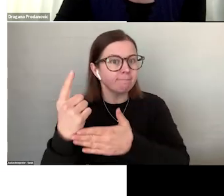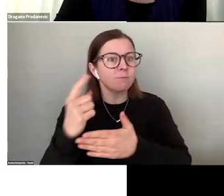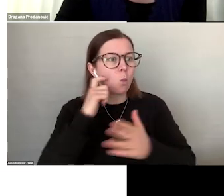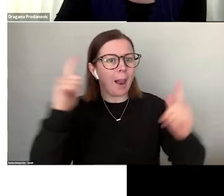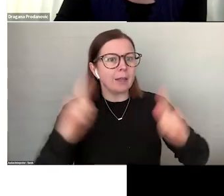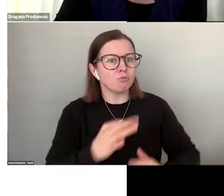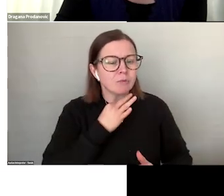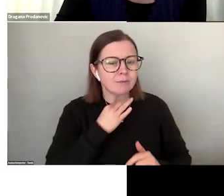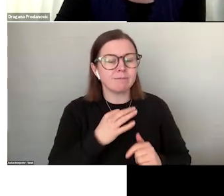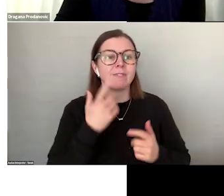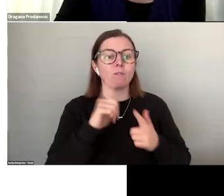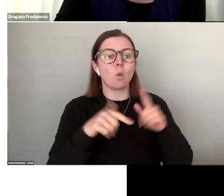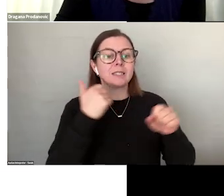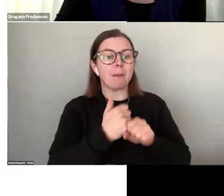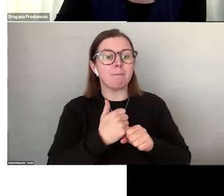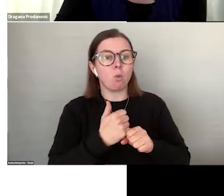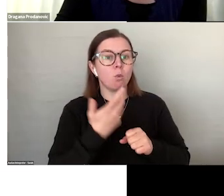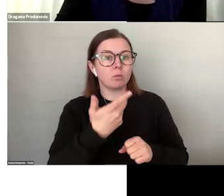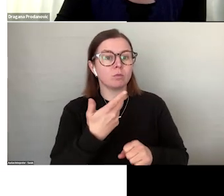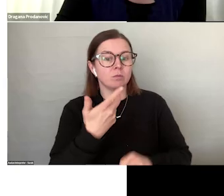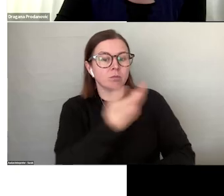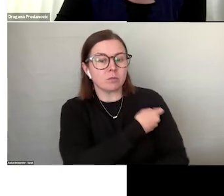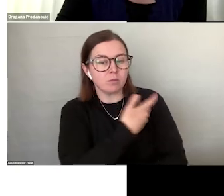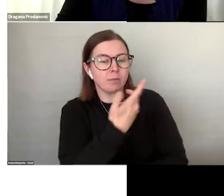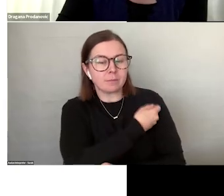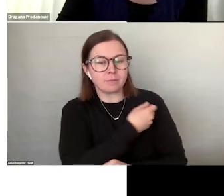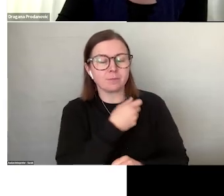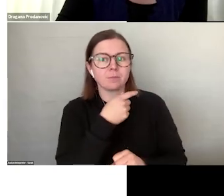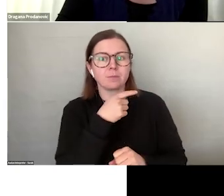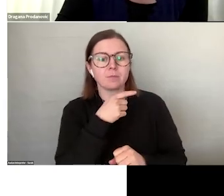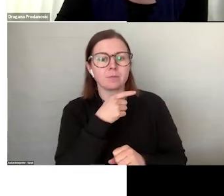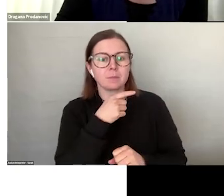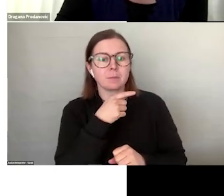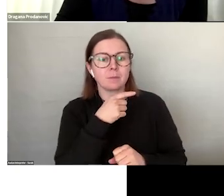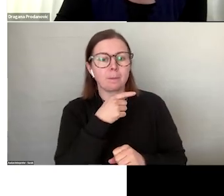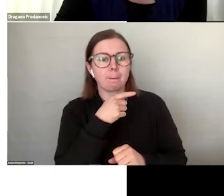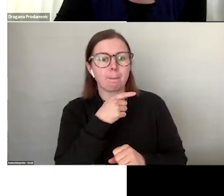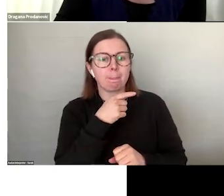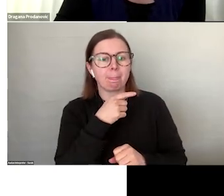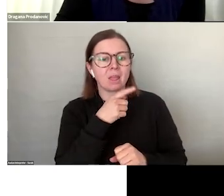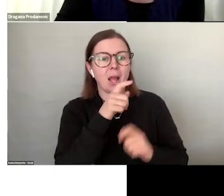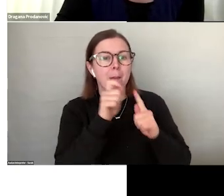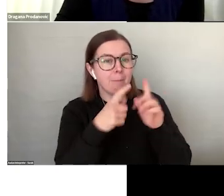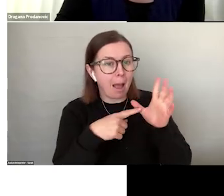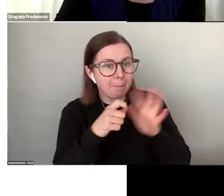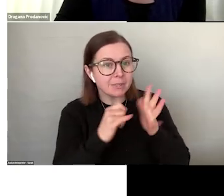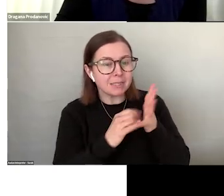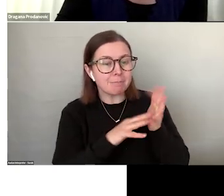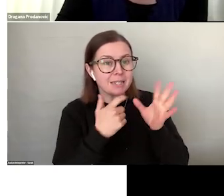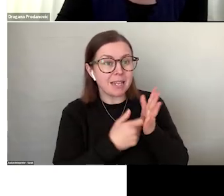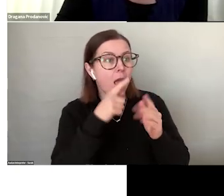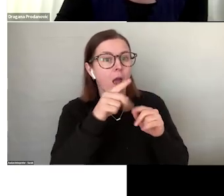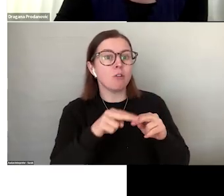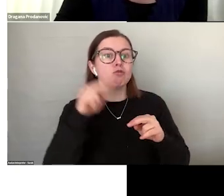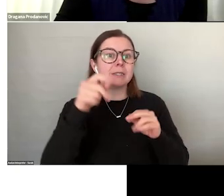of immunizations, such as for tetanus, increased by about 9 times, pap smears increased by about